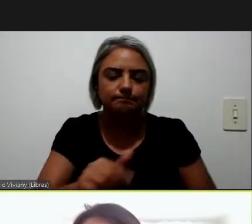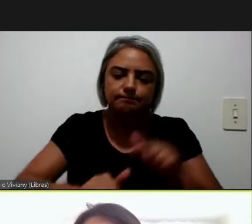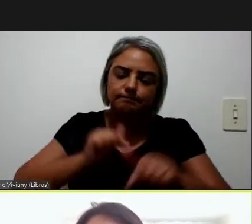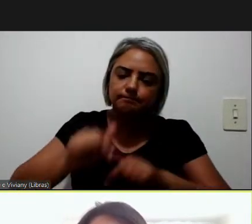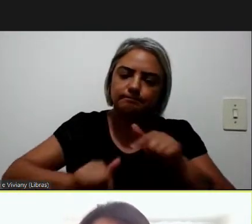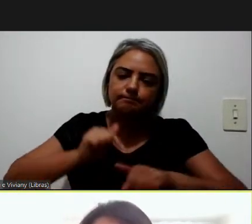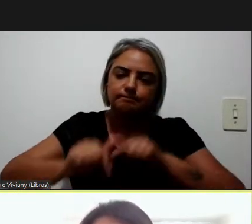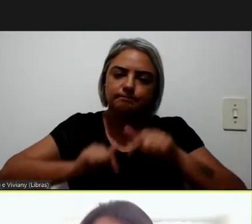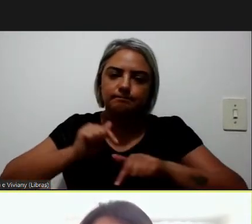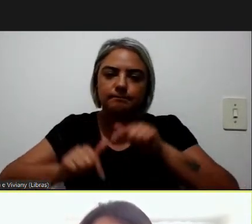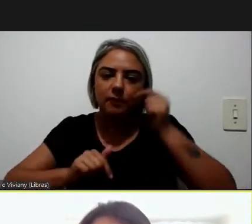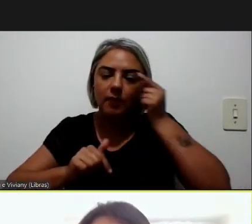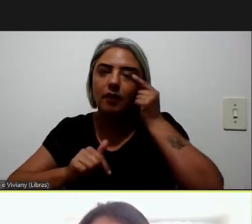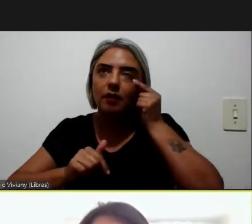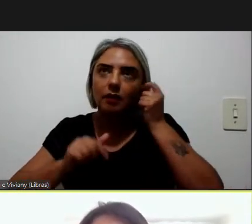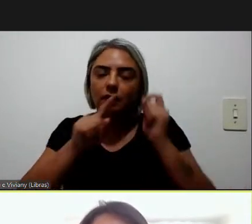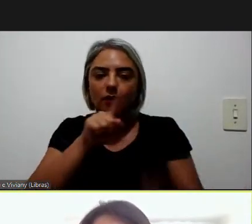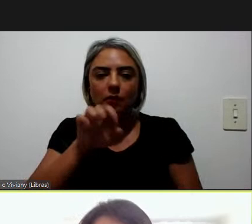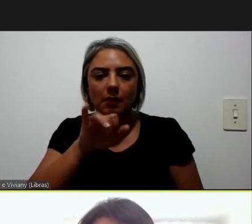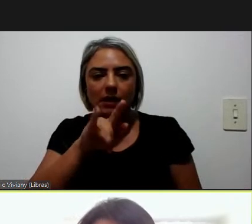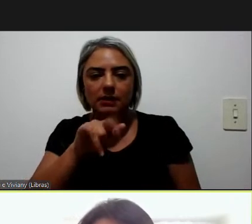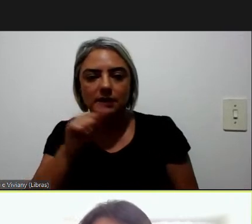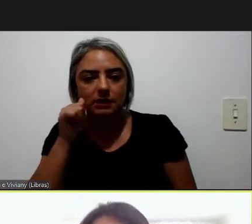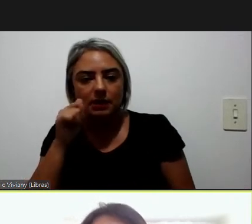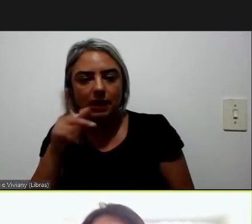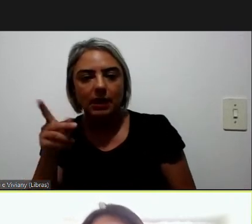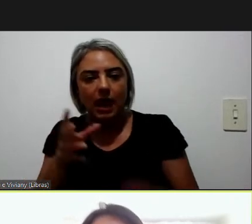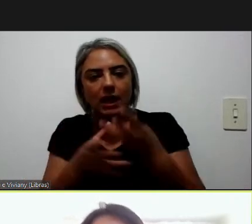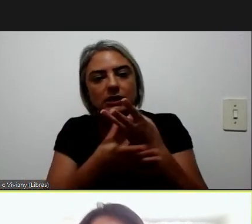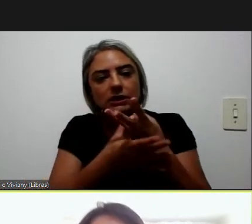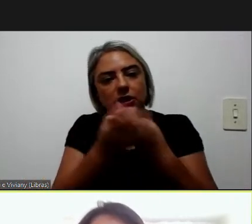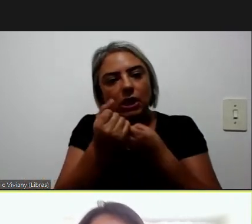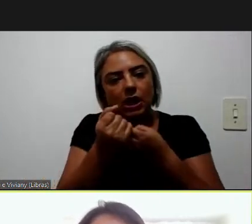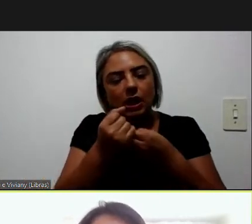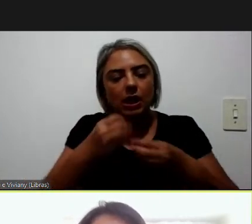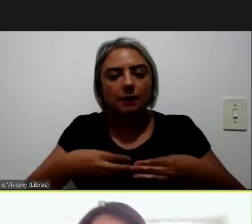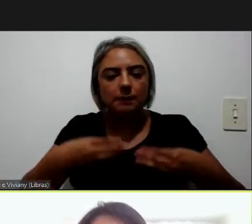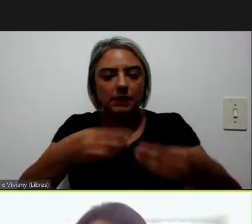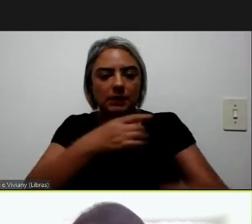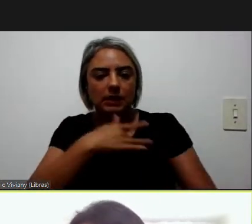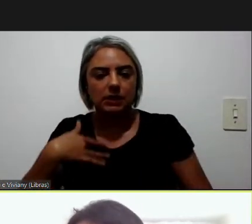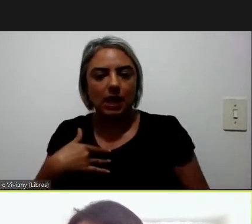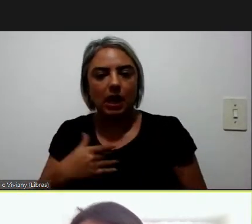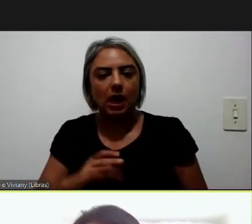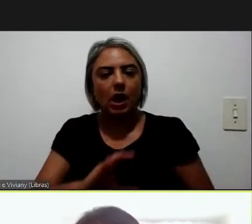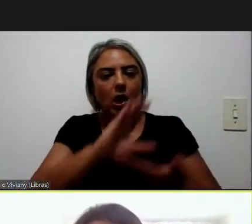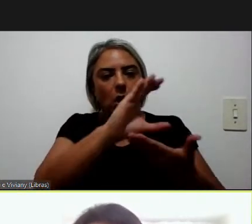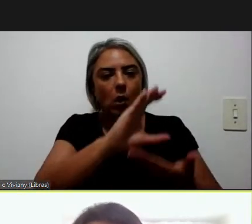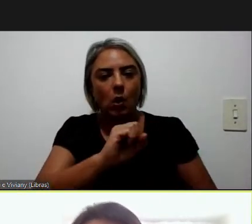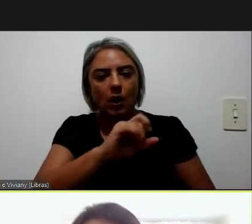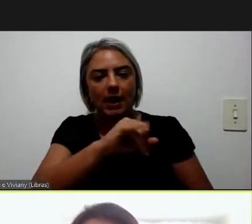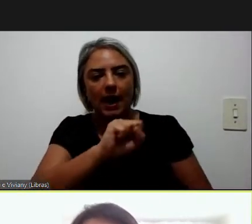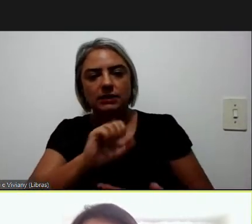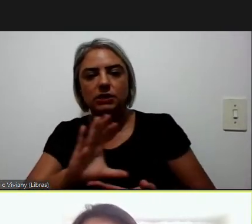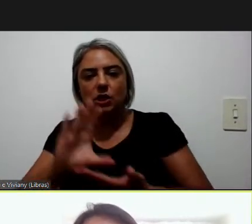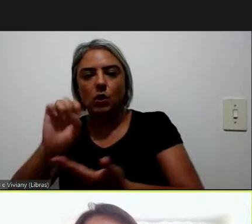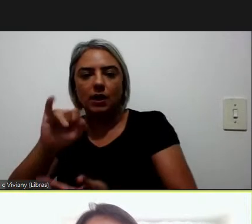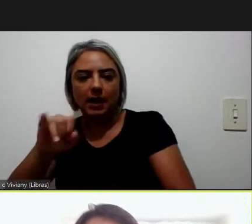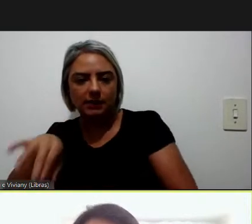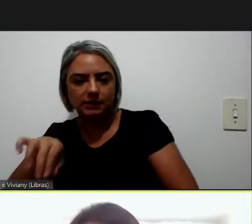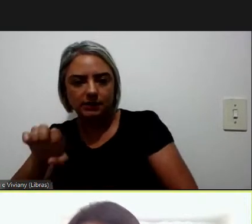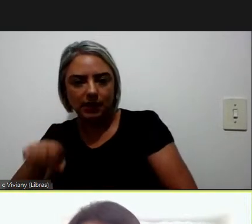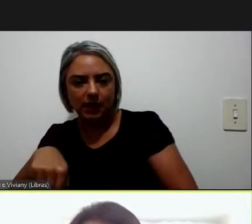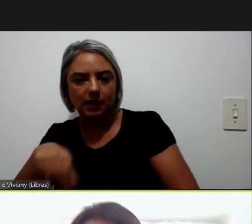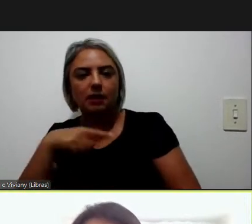we always work like Ms. Maria, as a tripartite level, Ministry of Health, CONAS, and CONASEMS,